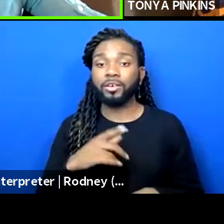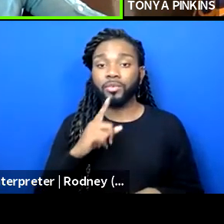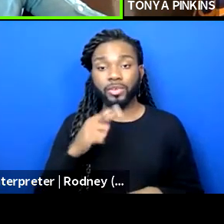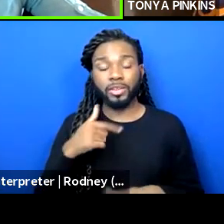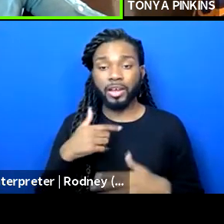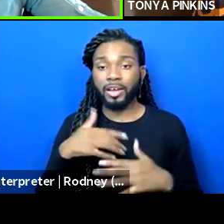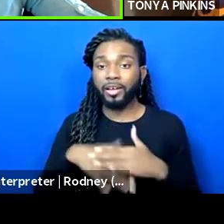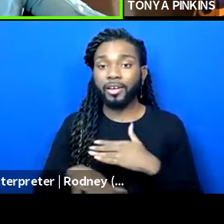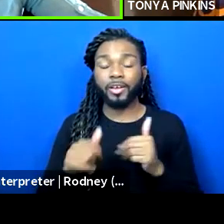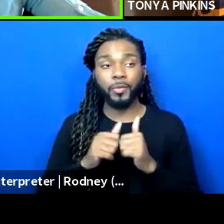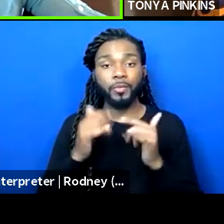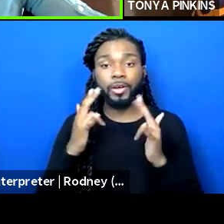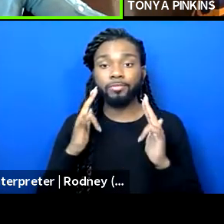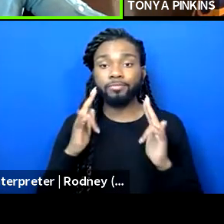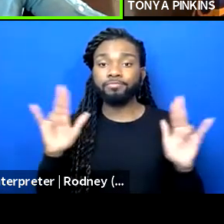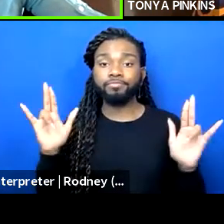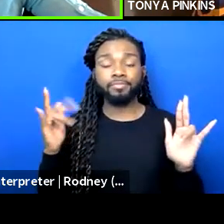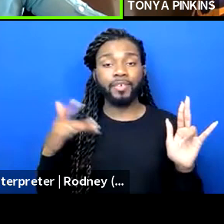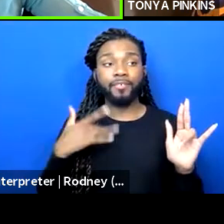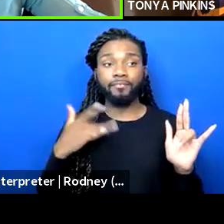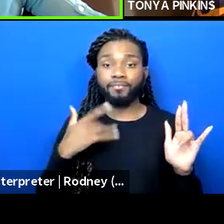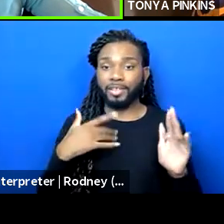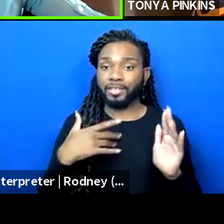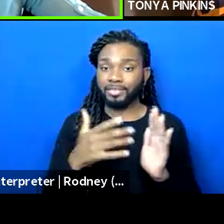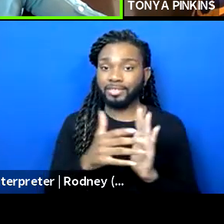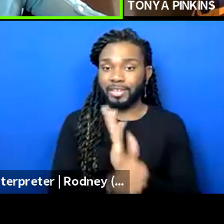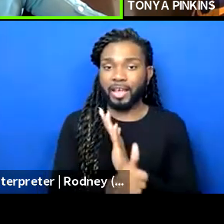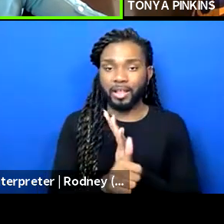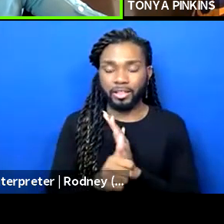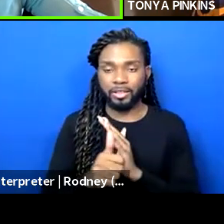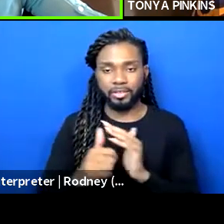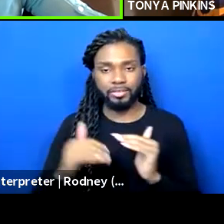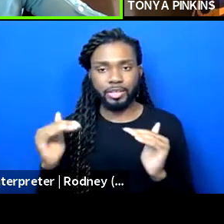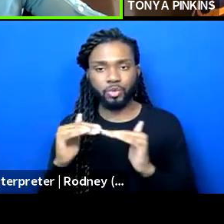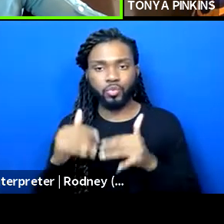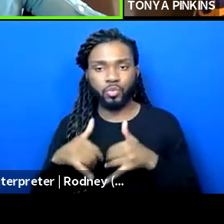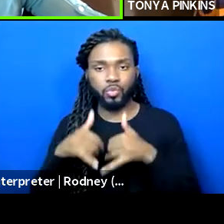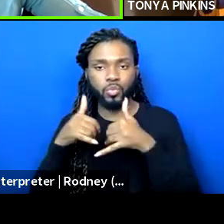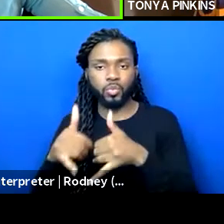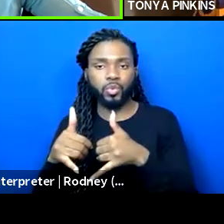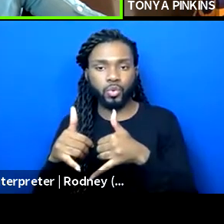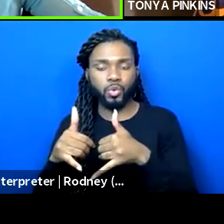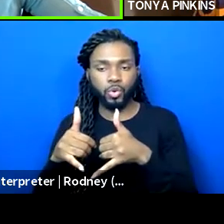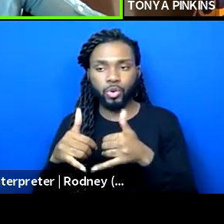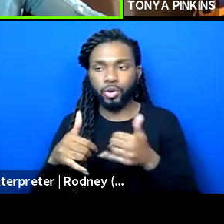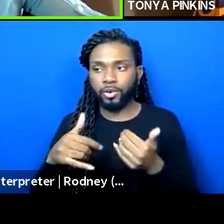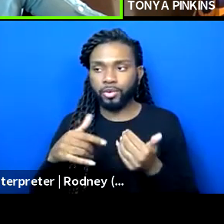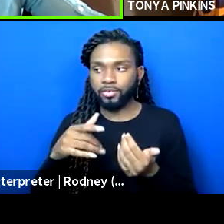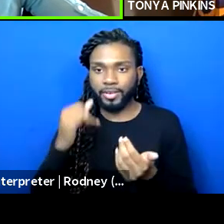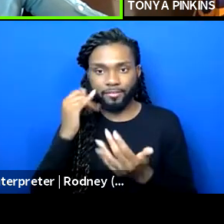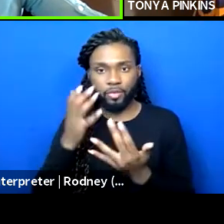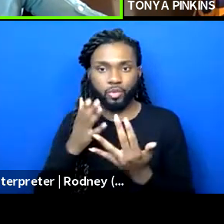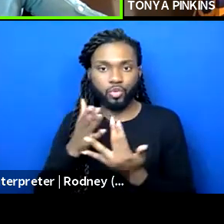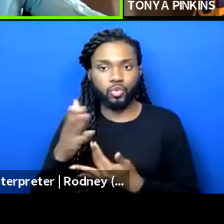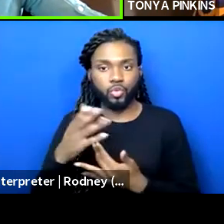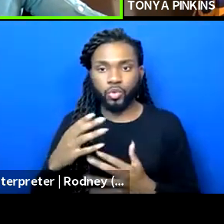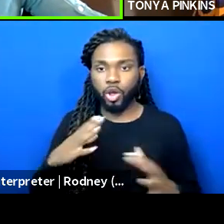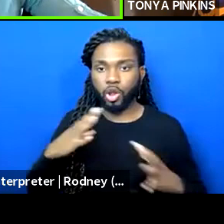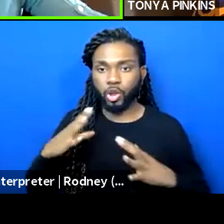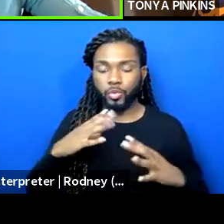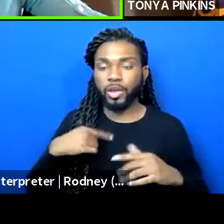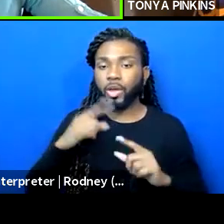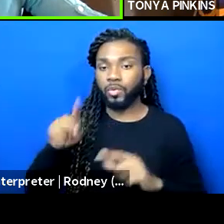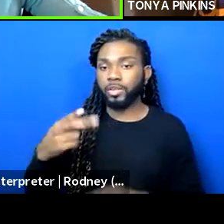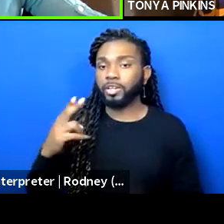naivete that talent merited reward coming through Hollywood. You know, I went to an HBCU, I